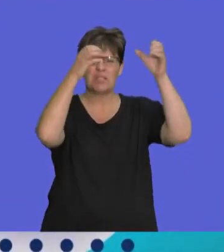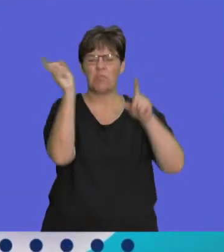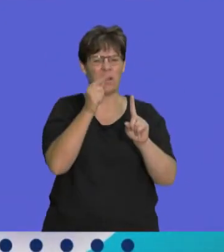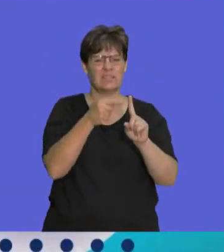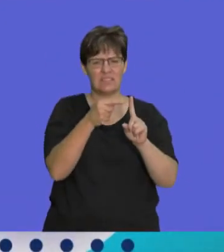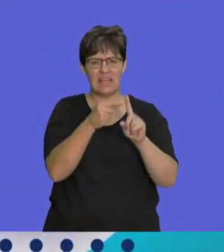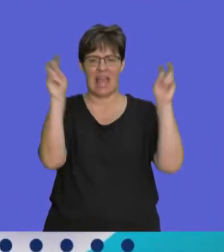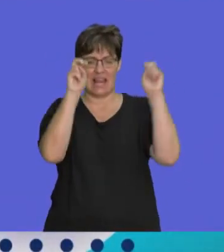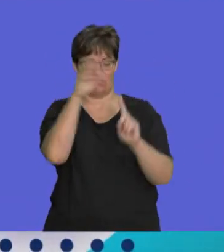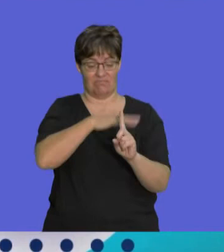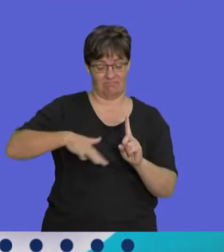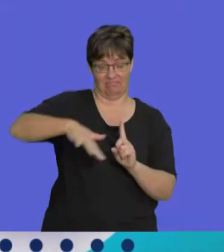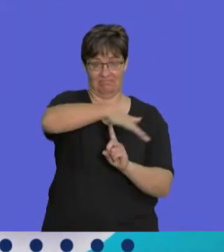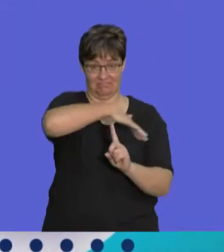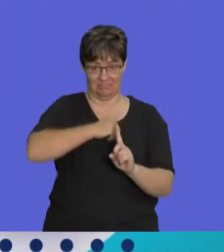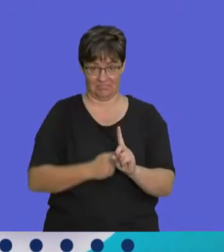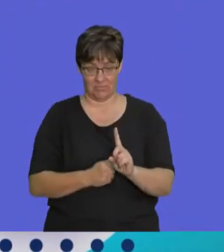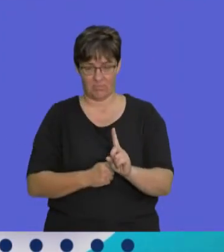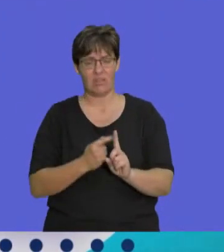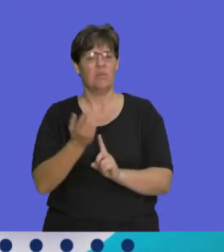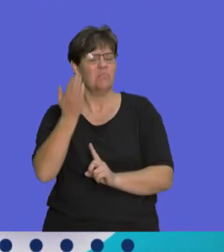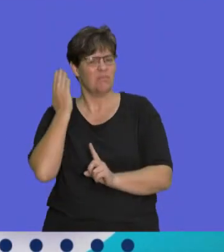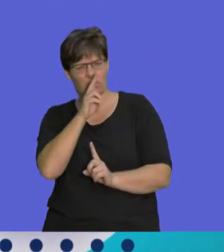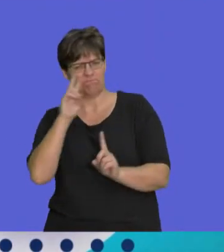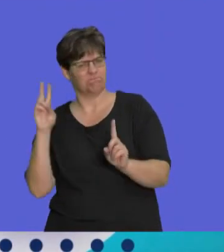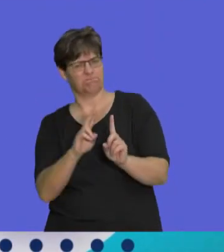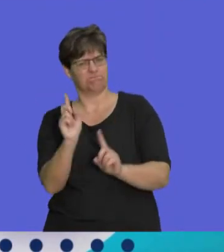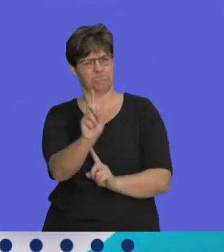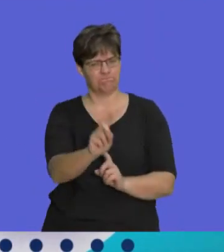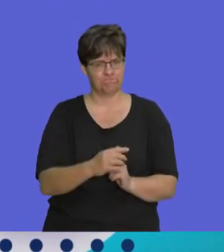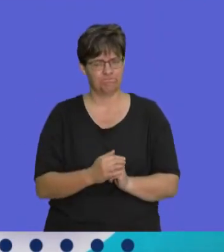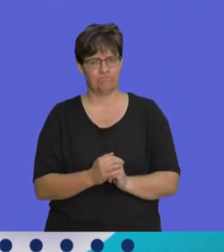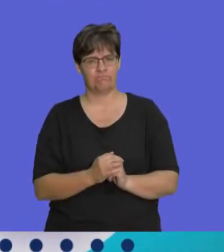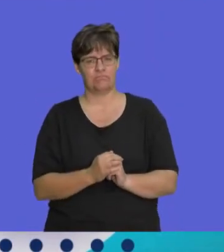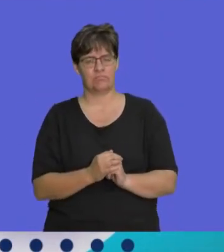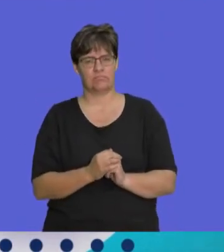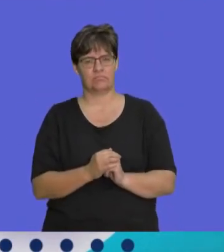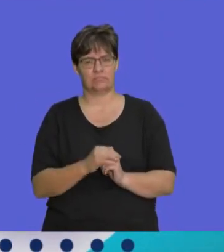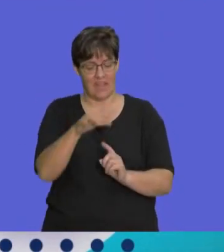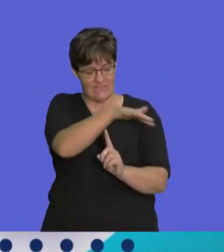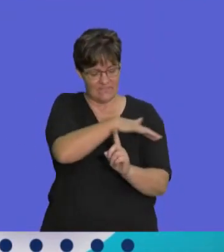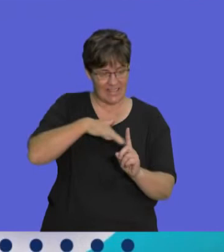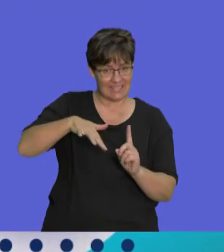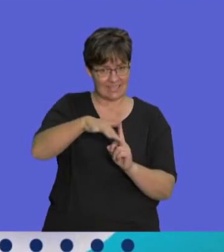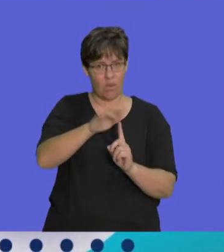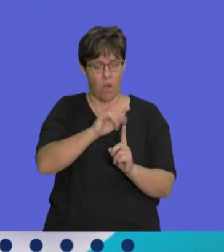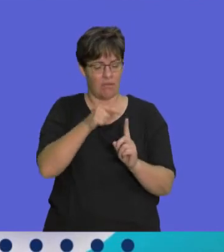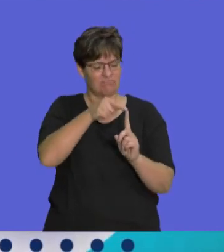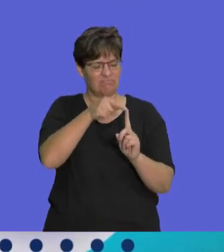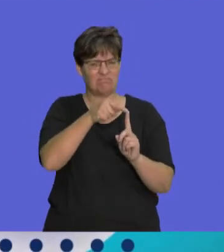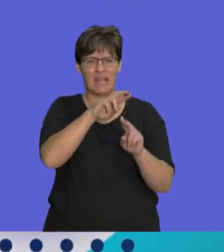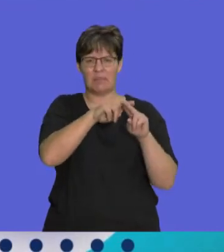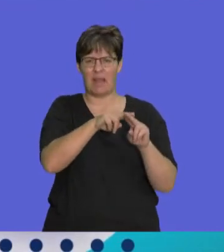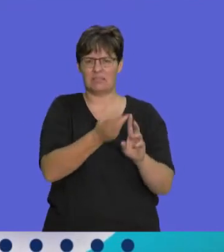previous segment into the field as a result of a point charge in space. Now we want to look at a scenario where we've